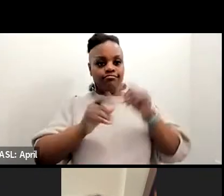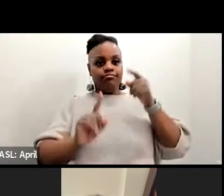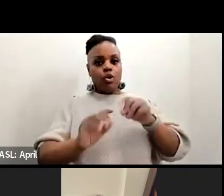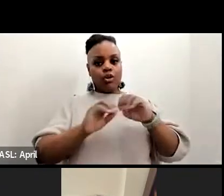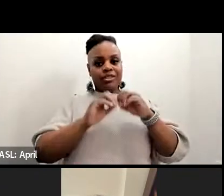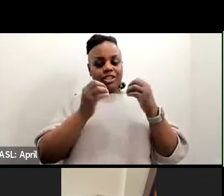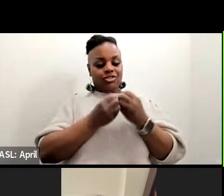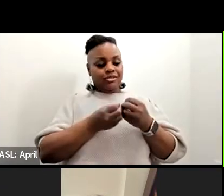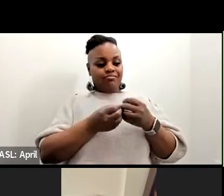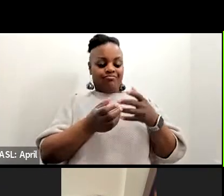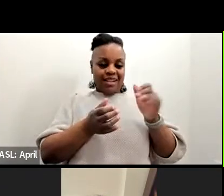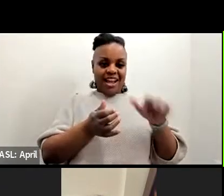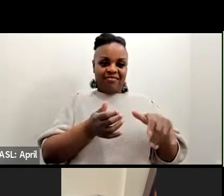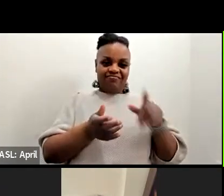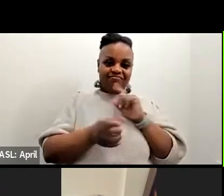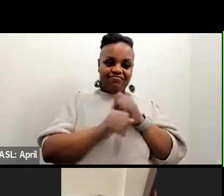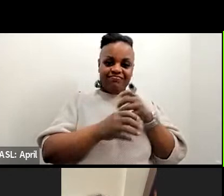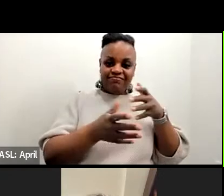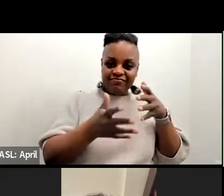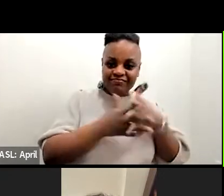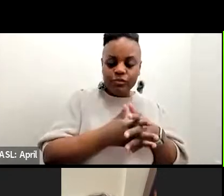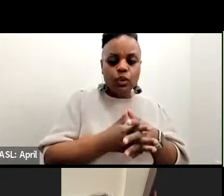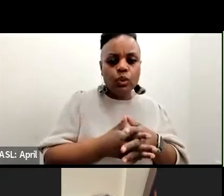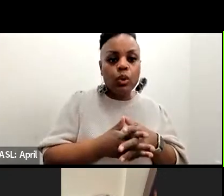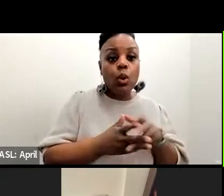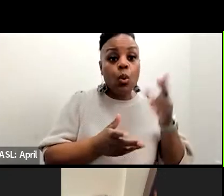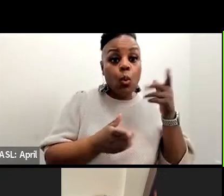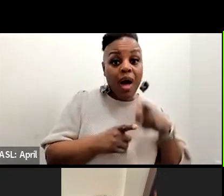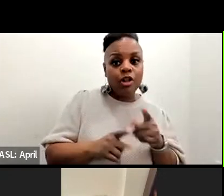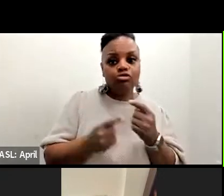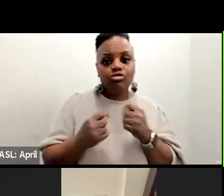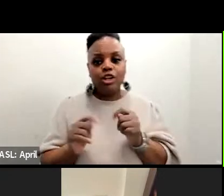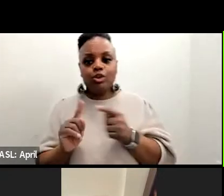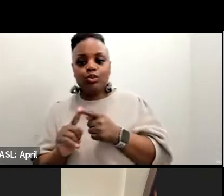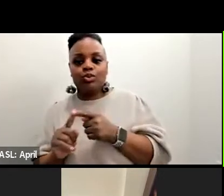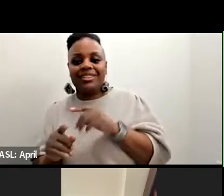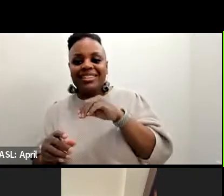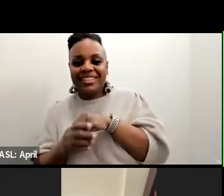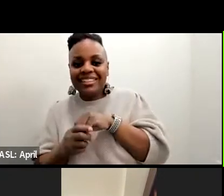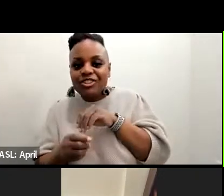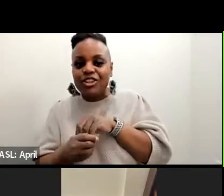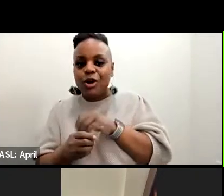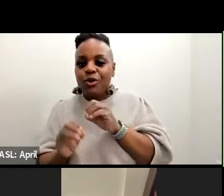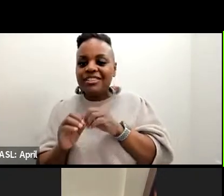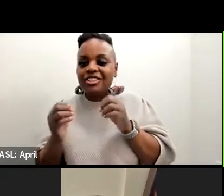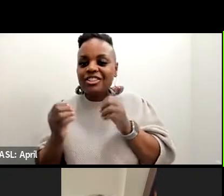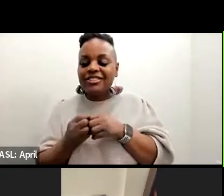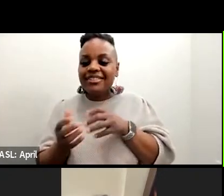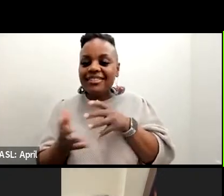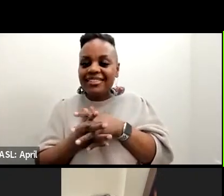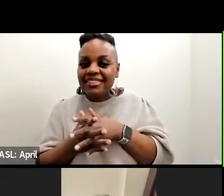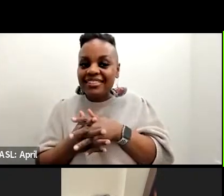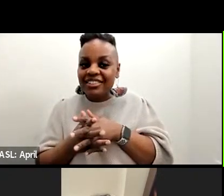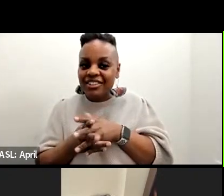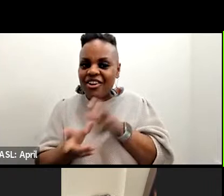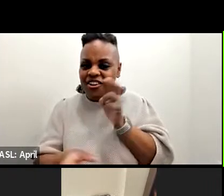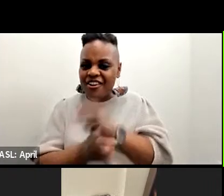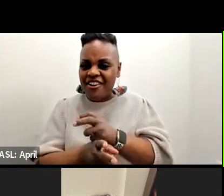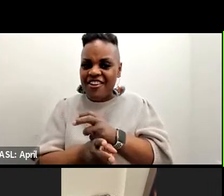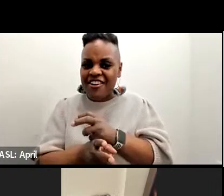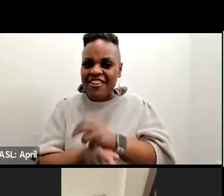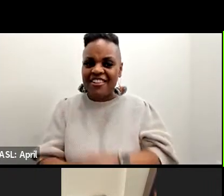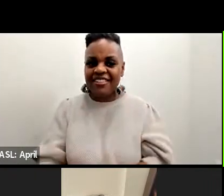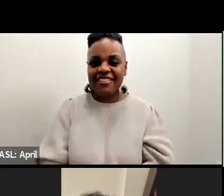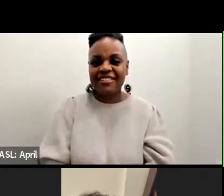inside. So thanks, Liz. Noha, I want to turn to you now to get into the story that